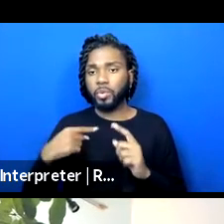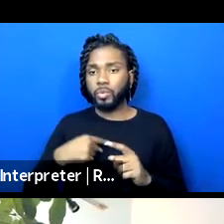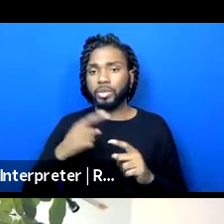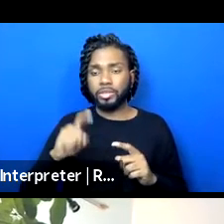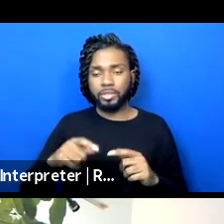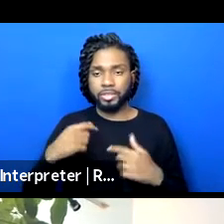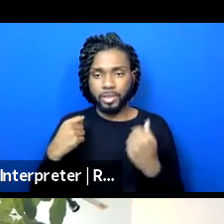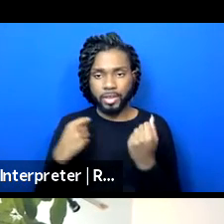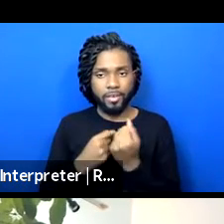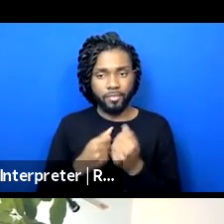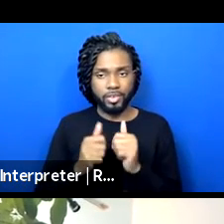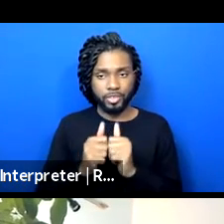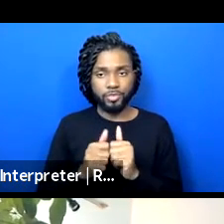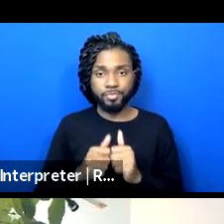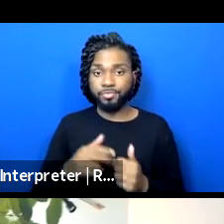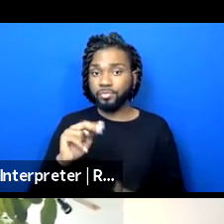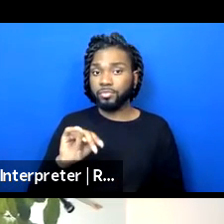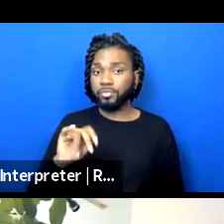Nicole, any last words?